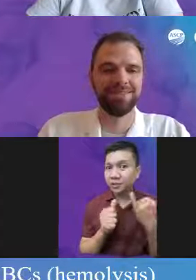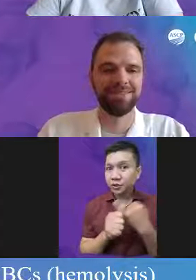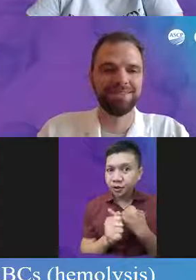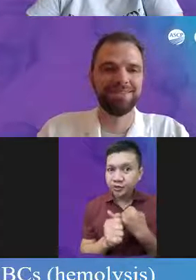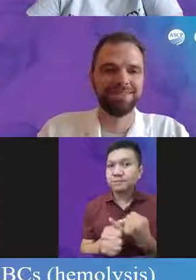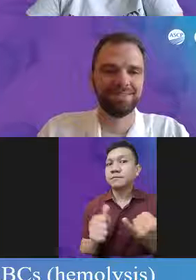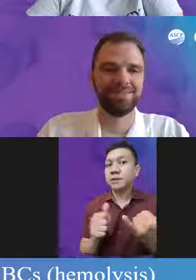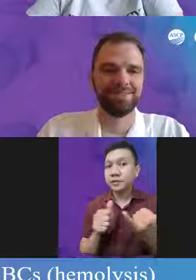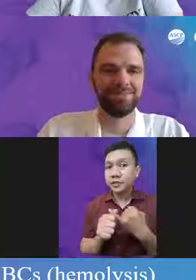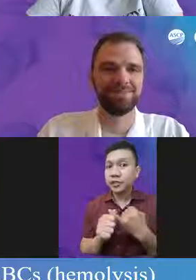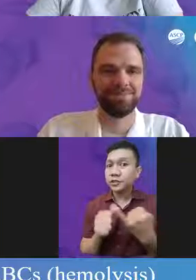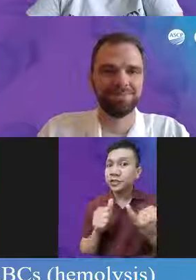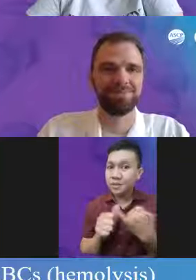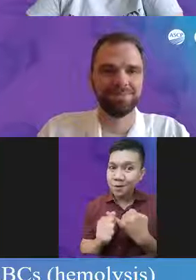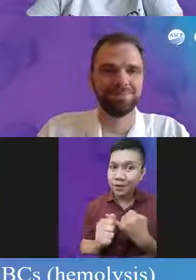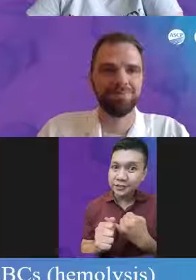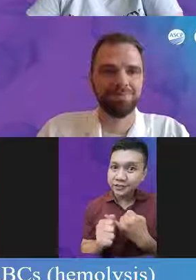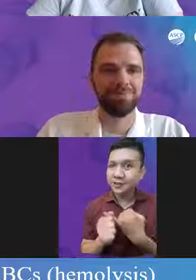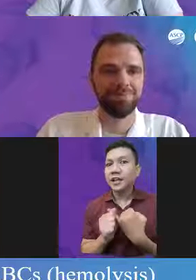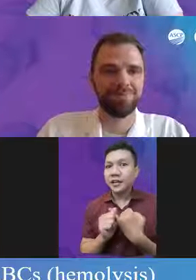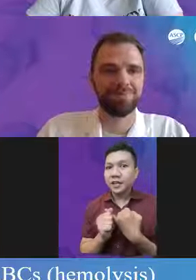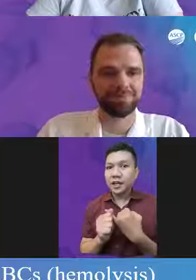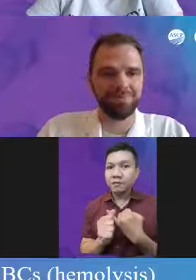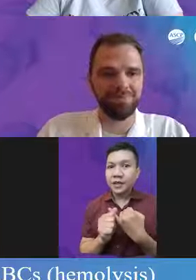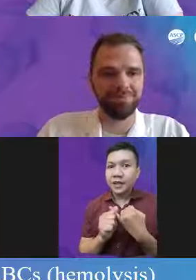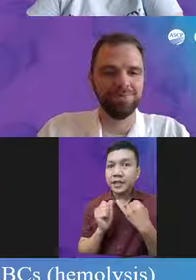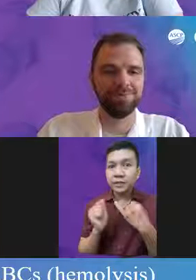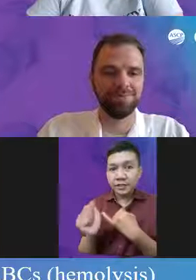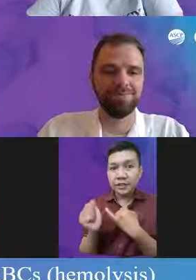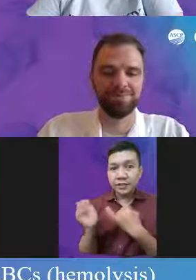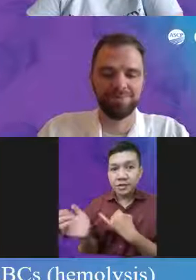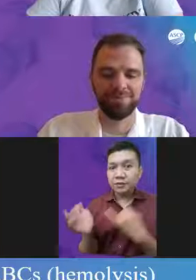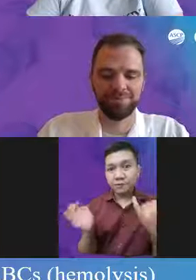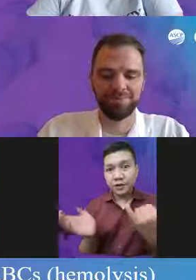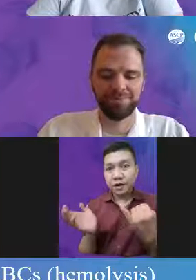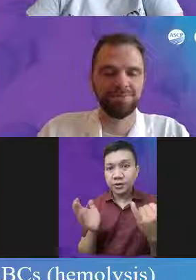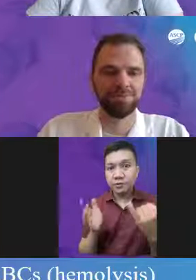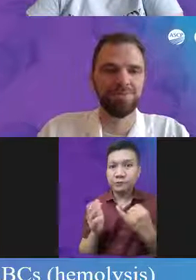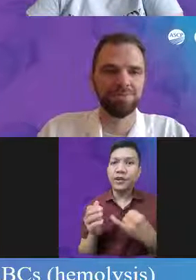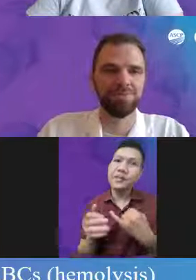us destruction. I mean, what's destruction? Hemolysis. And that will tell the doctor,